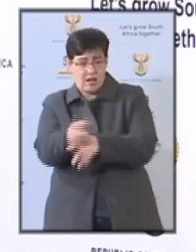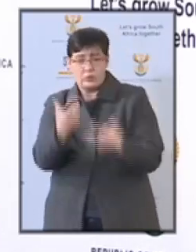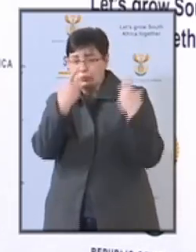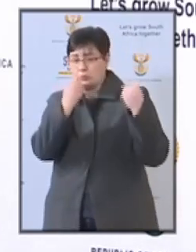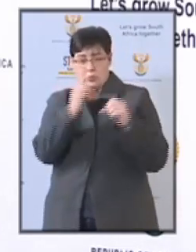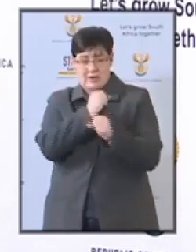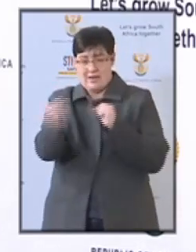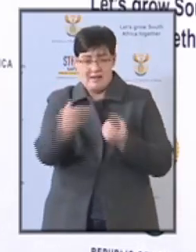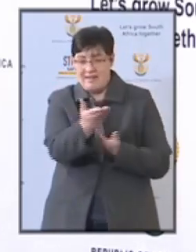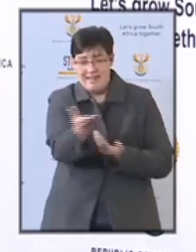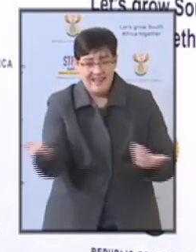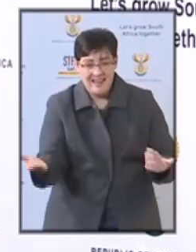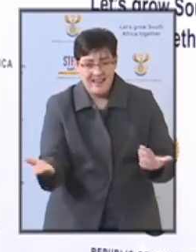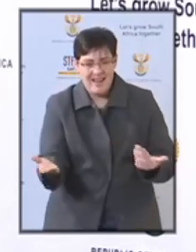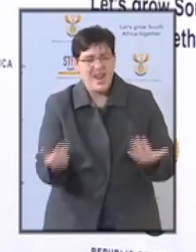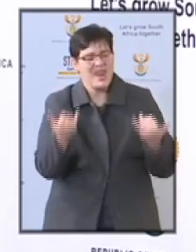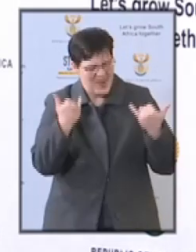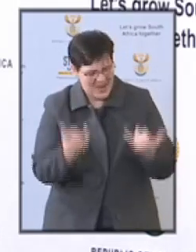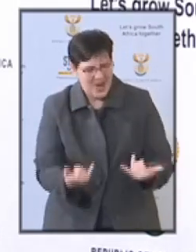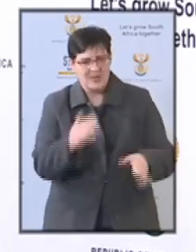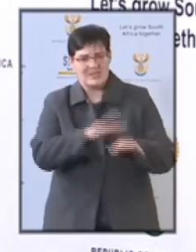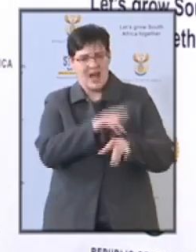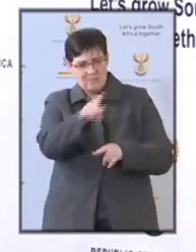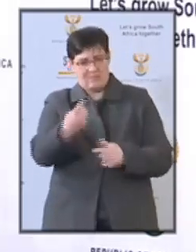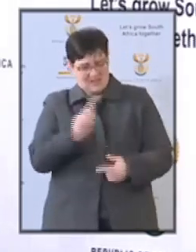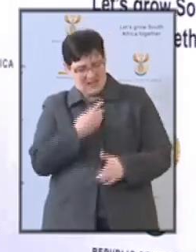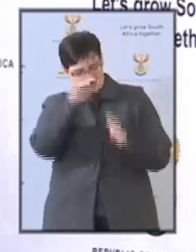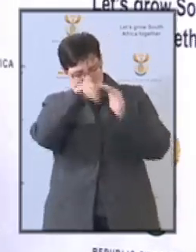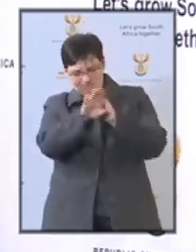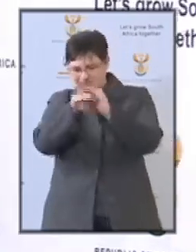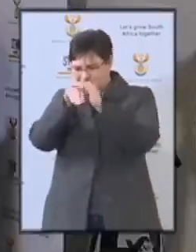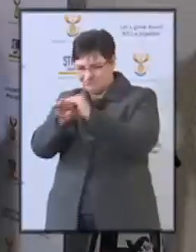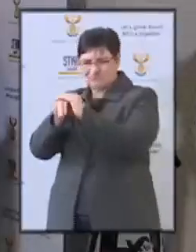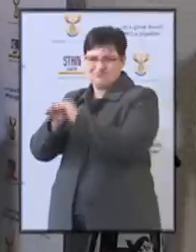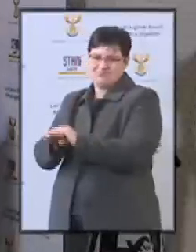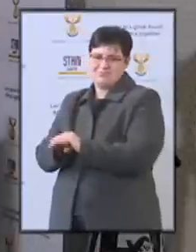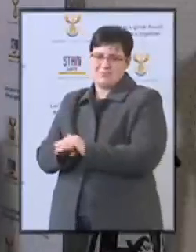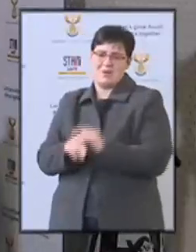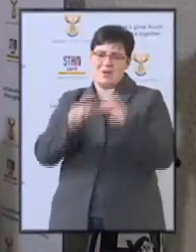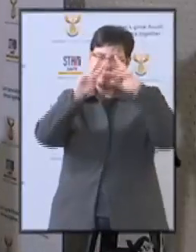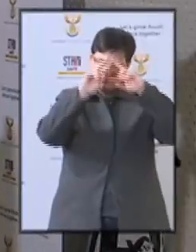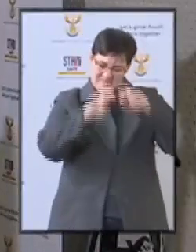done. And I think it's time to explore this country. Thank you.